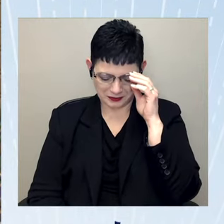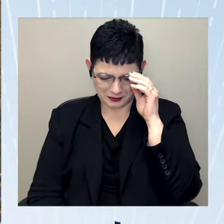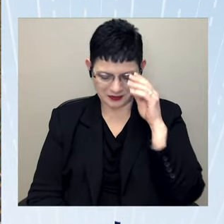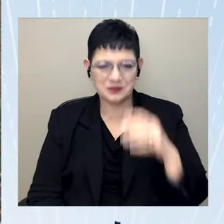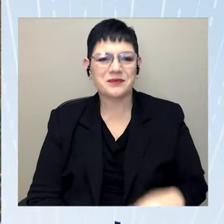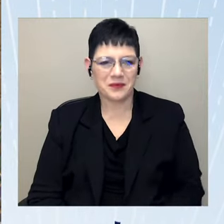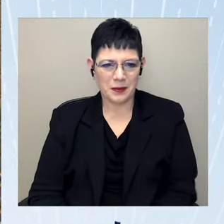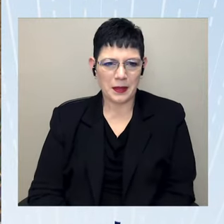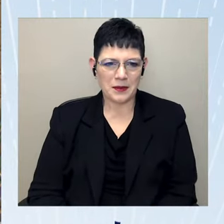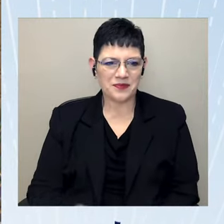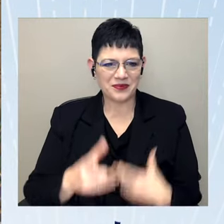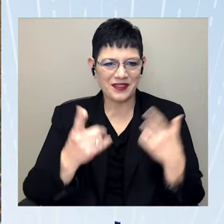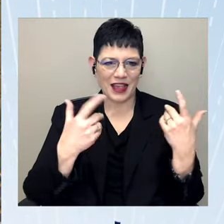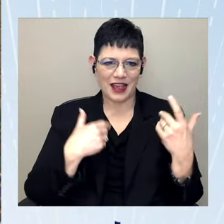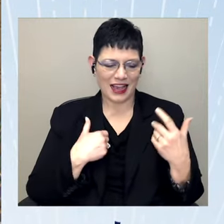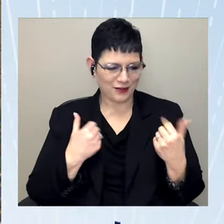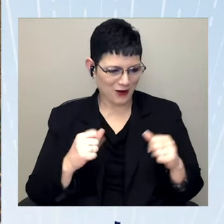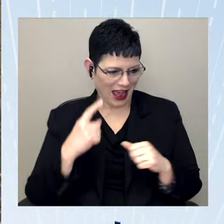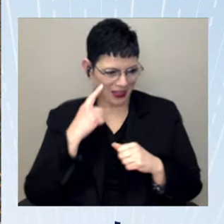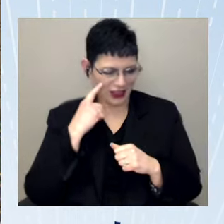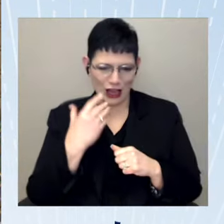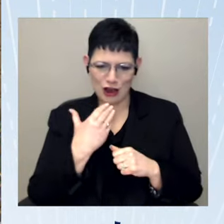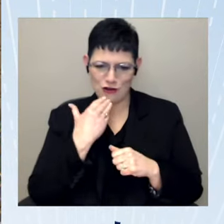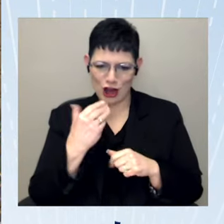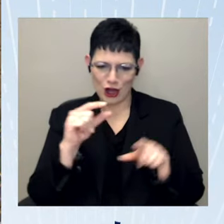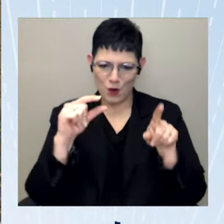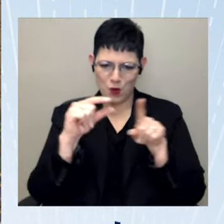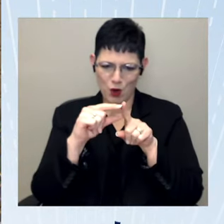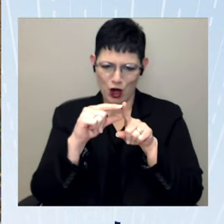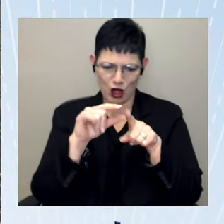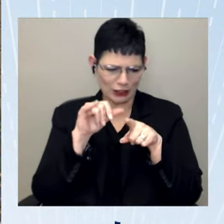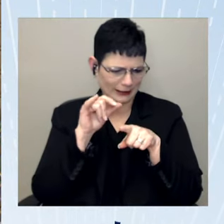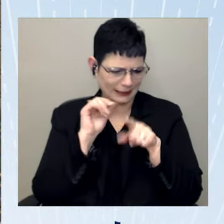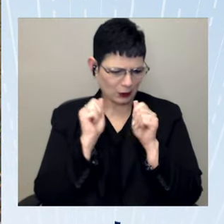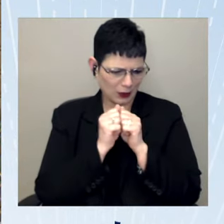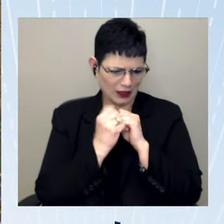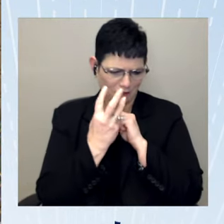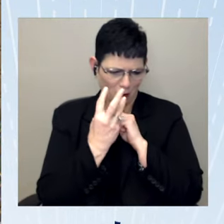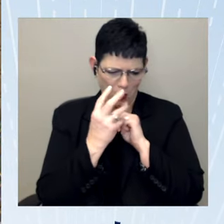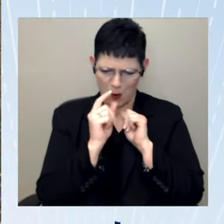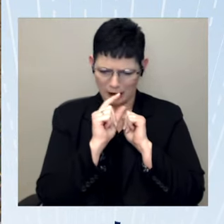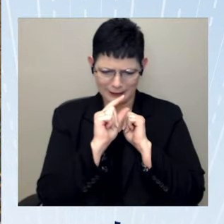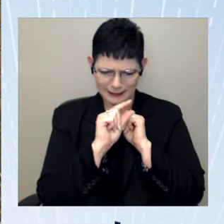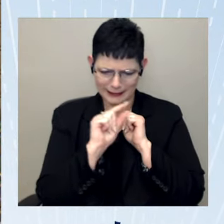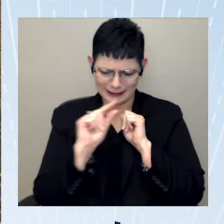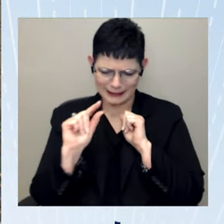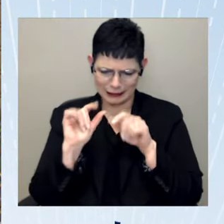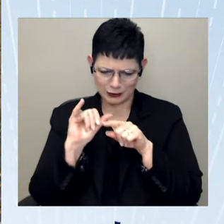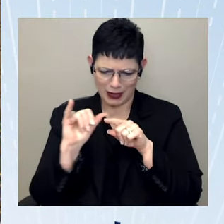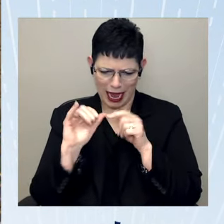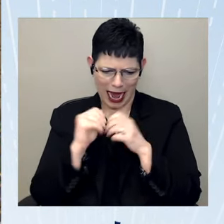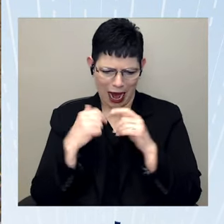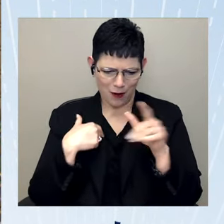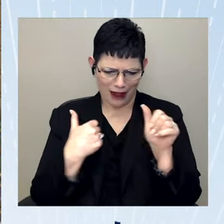All right, I'm going to try to think of a good four-letter word before I go any further here, because how do you keep up with that?